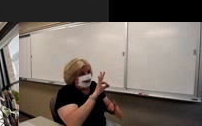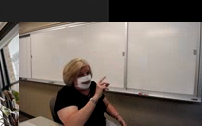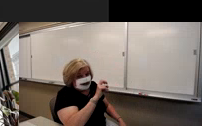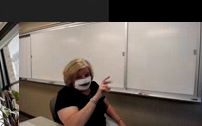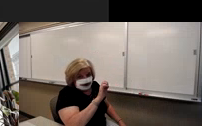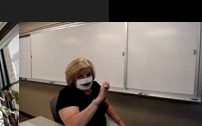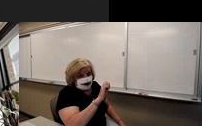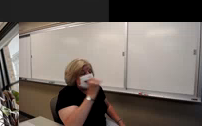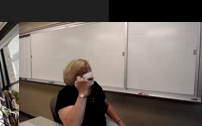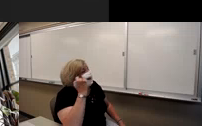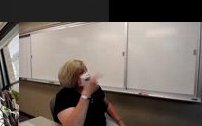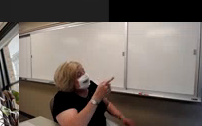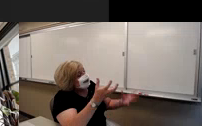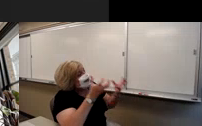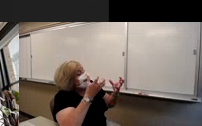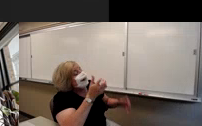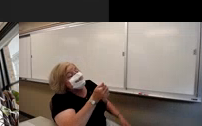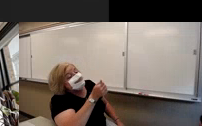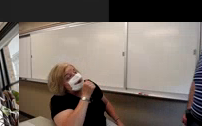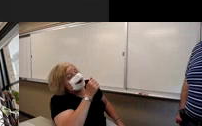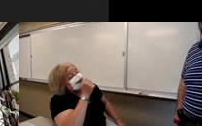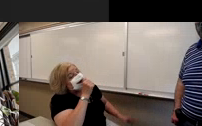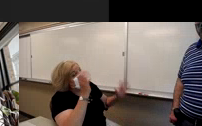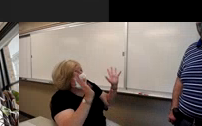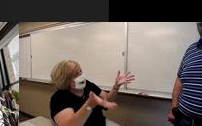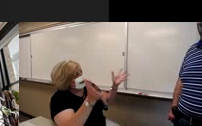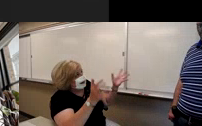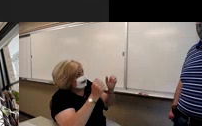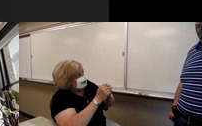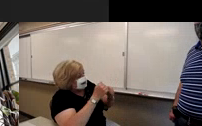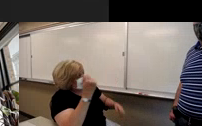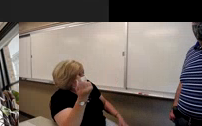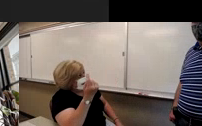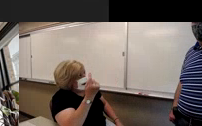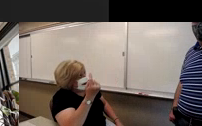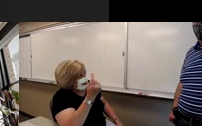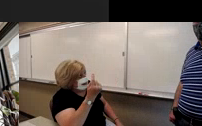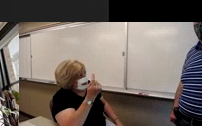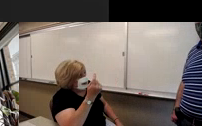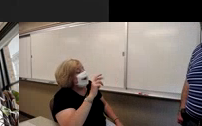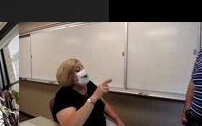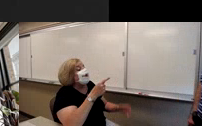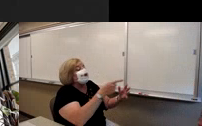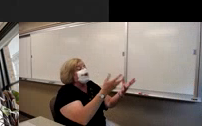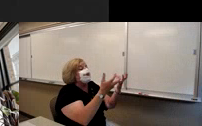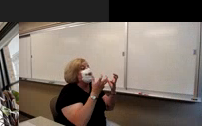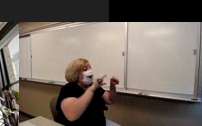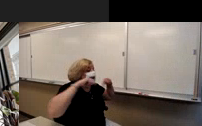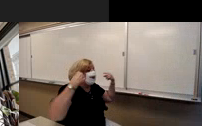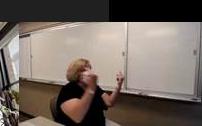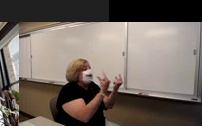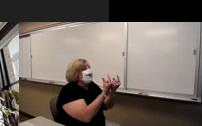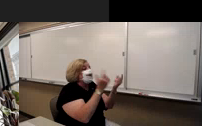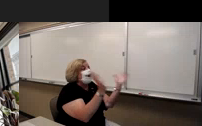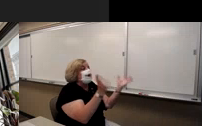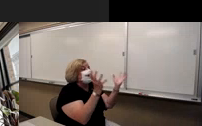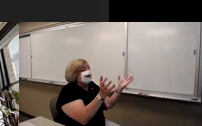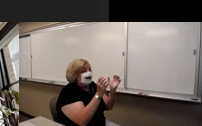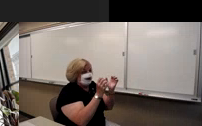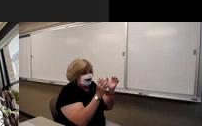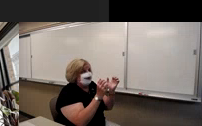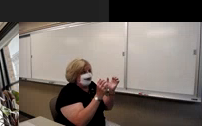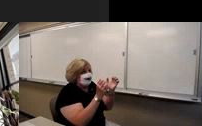if you wanted to have a private conversation with somebody or if you wanted to have a group conversation, so